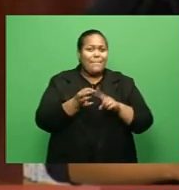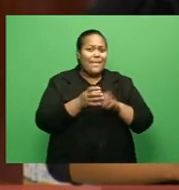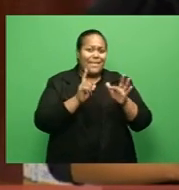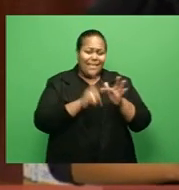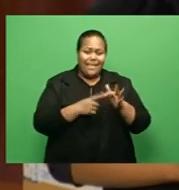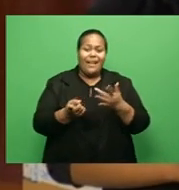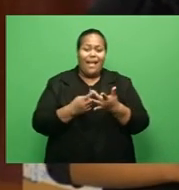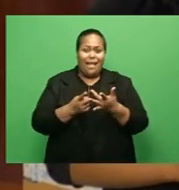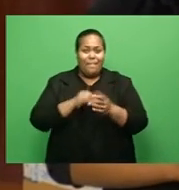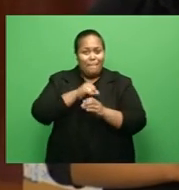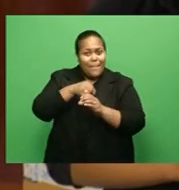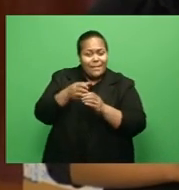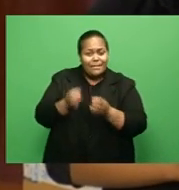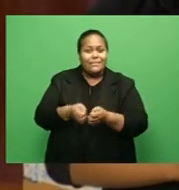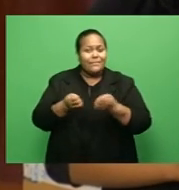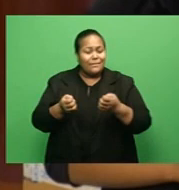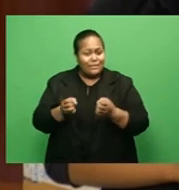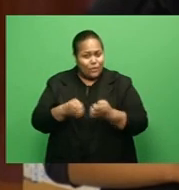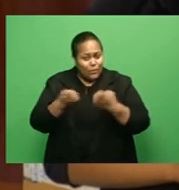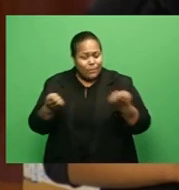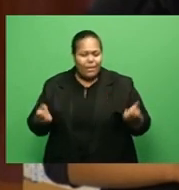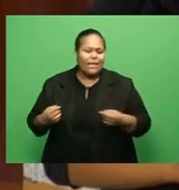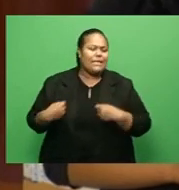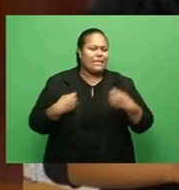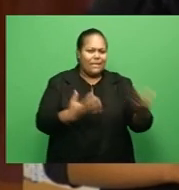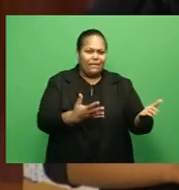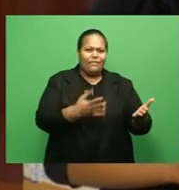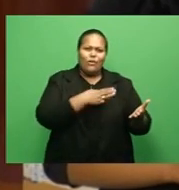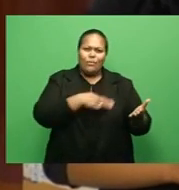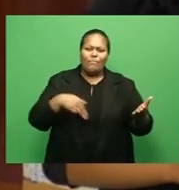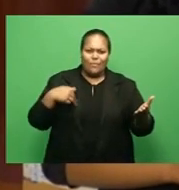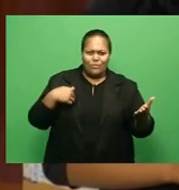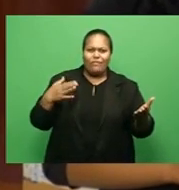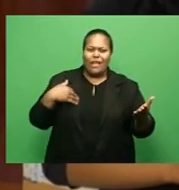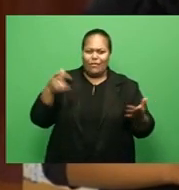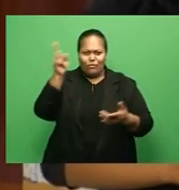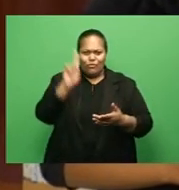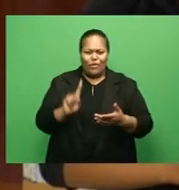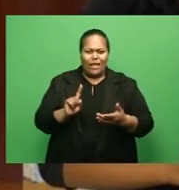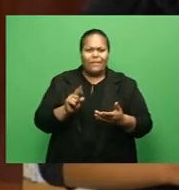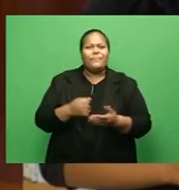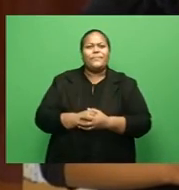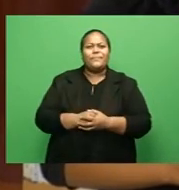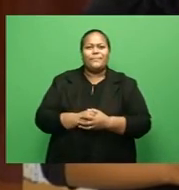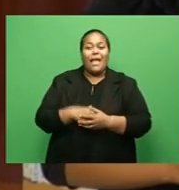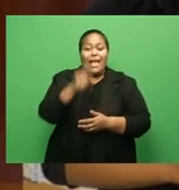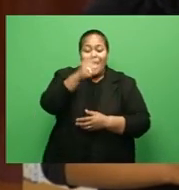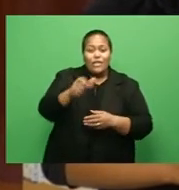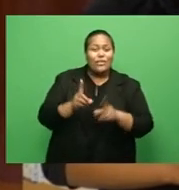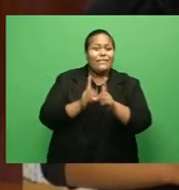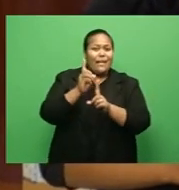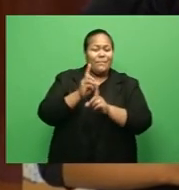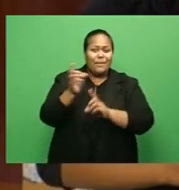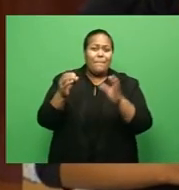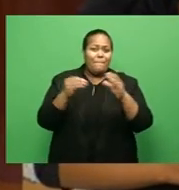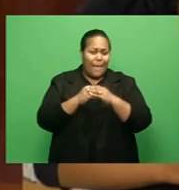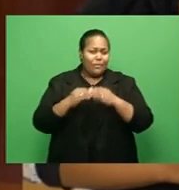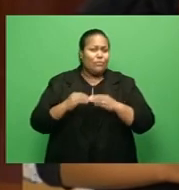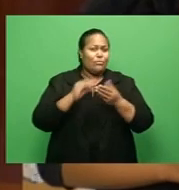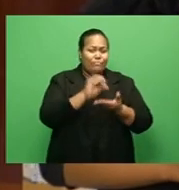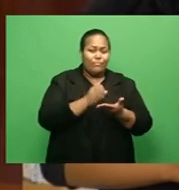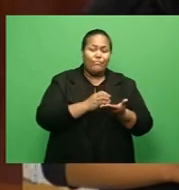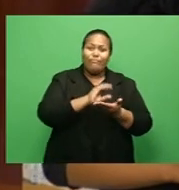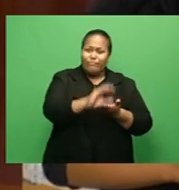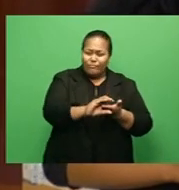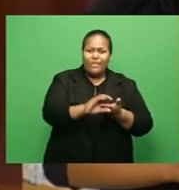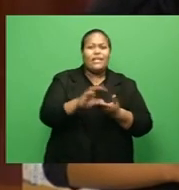were handed over to the Health Ministry today, financed by the Asian Development Bank, the government of Japan, and procured by UNICEF.